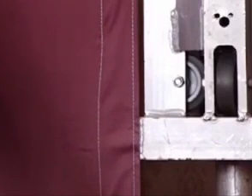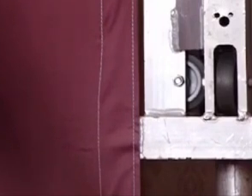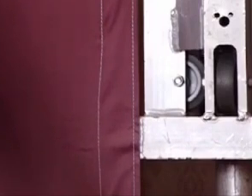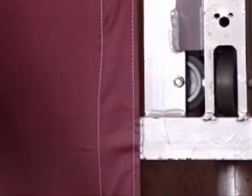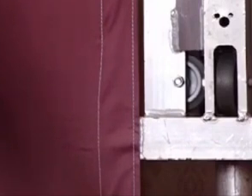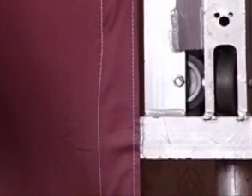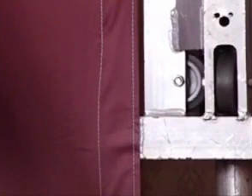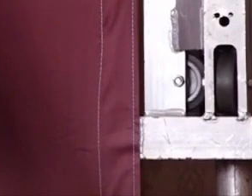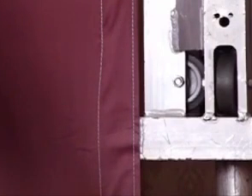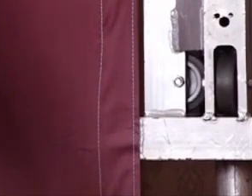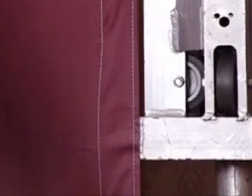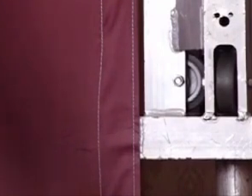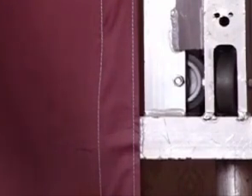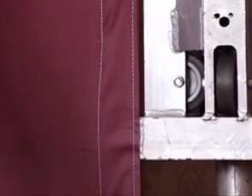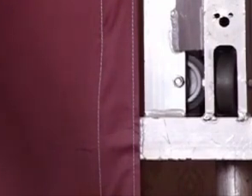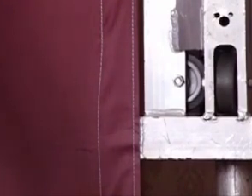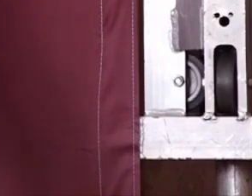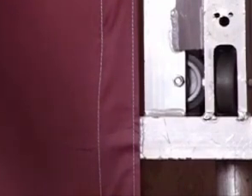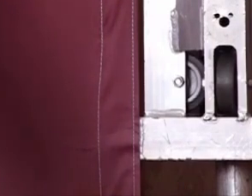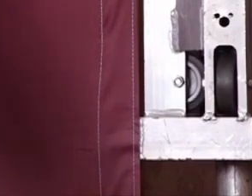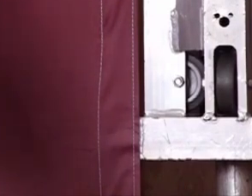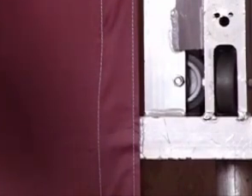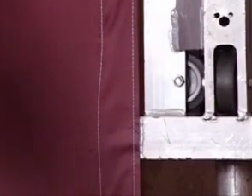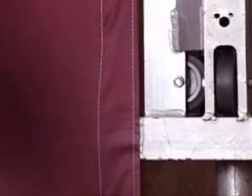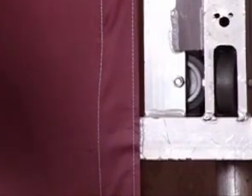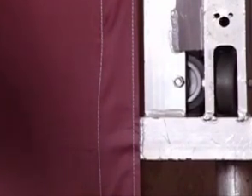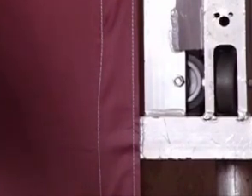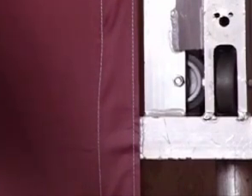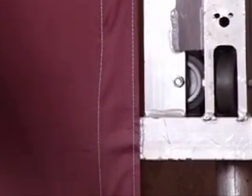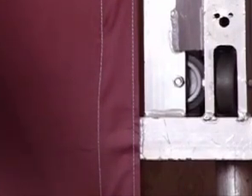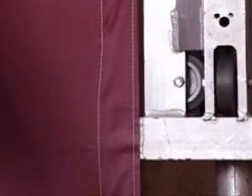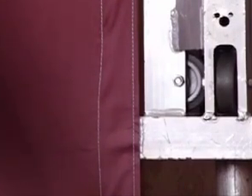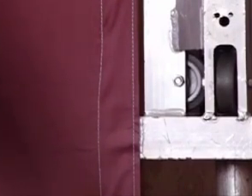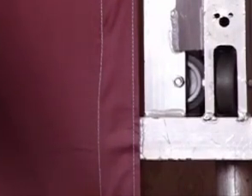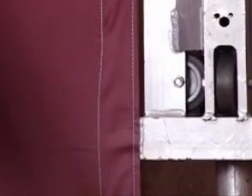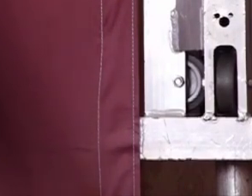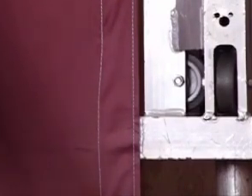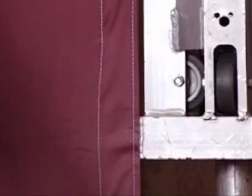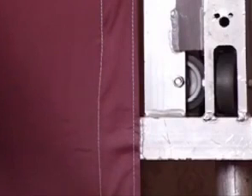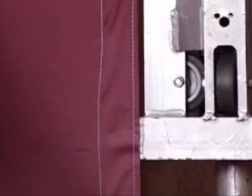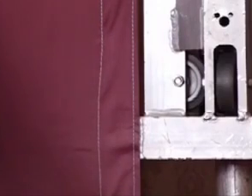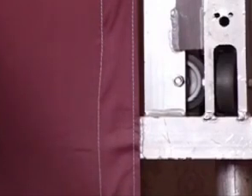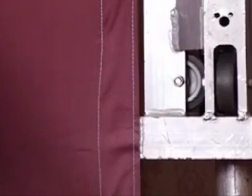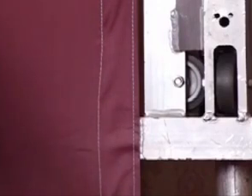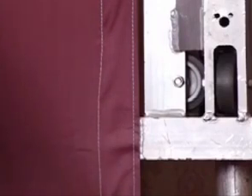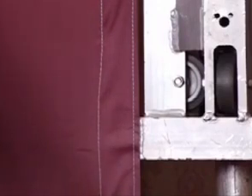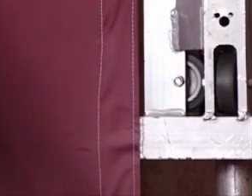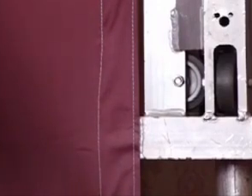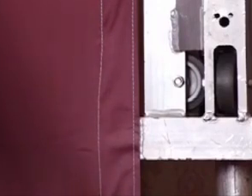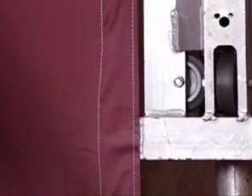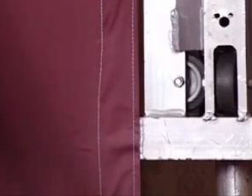countries' debt as a result of taking advice from Bretton Woods institutions has only gotten worse.